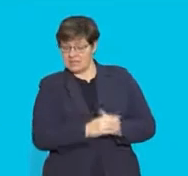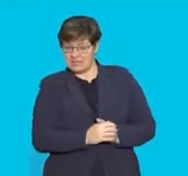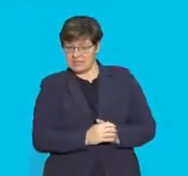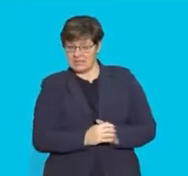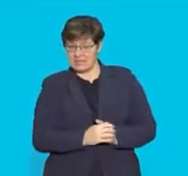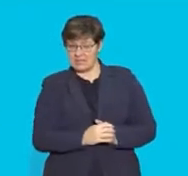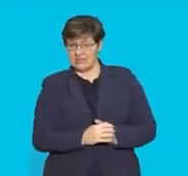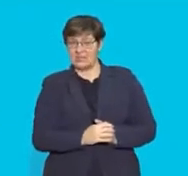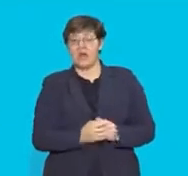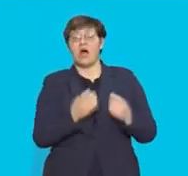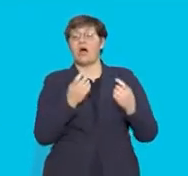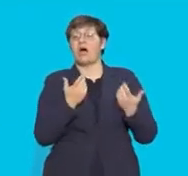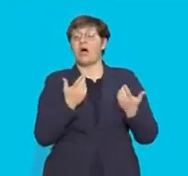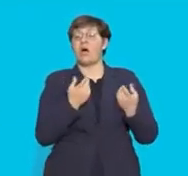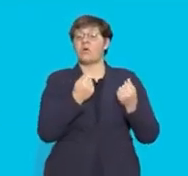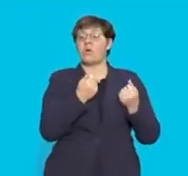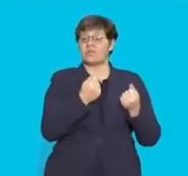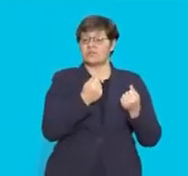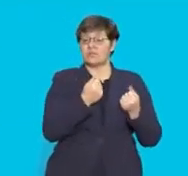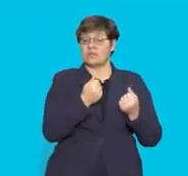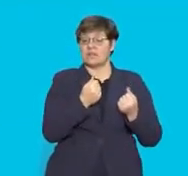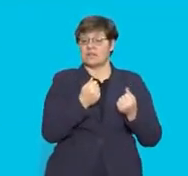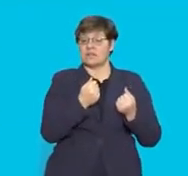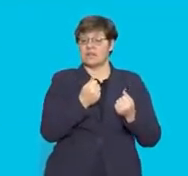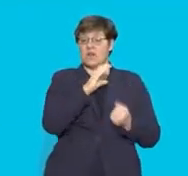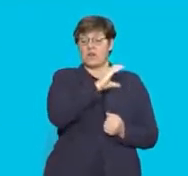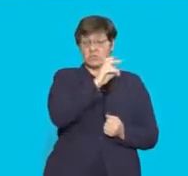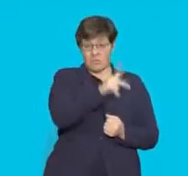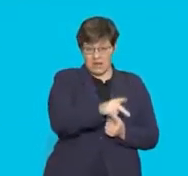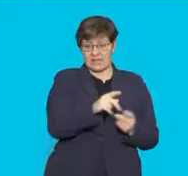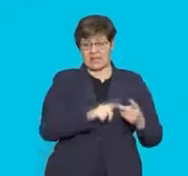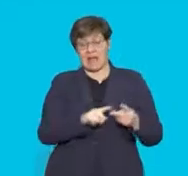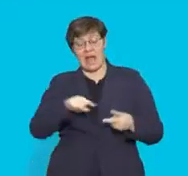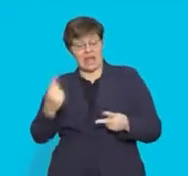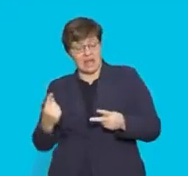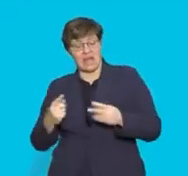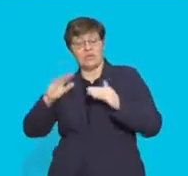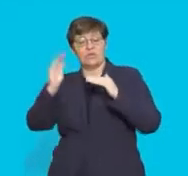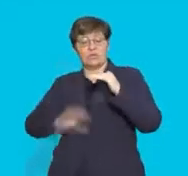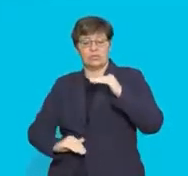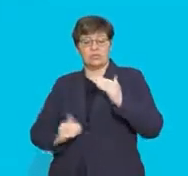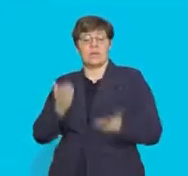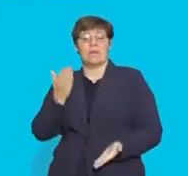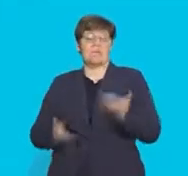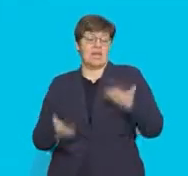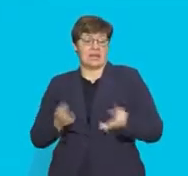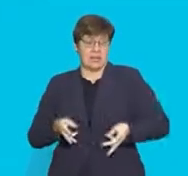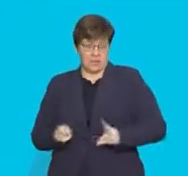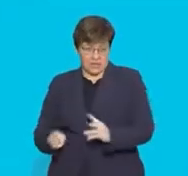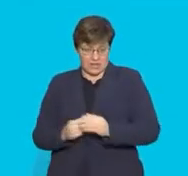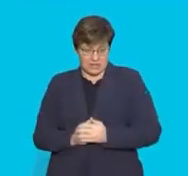Remember, one is the cost price method, and the other is your reducing balance method,